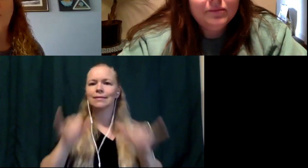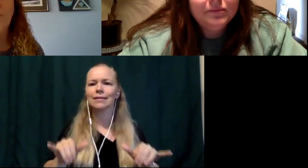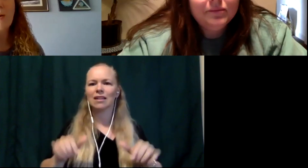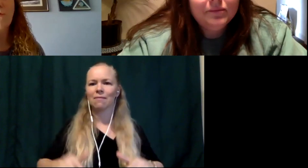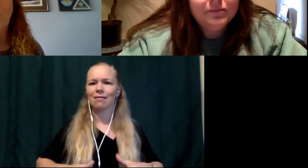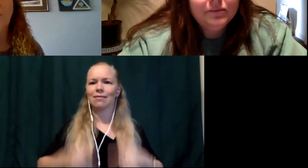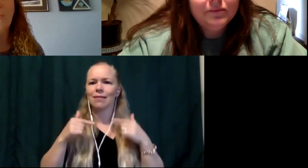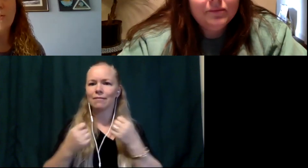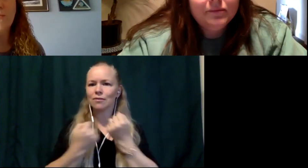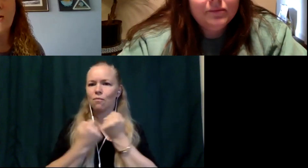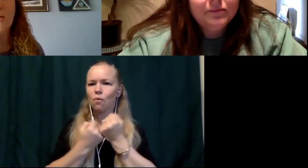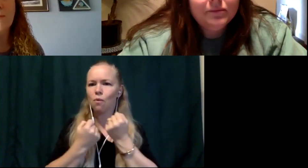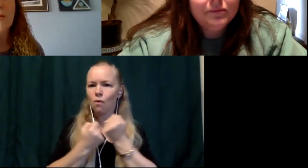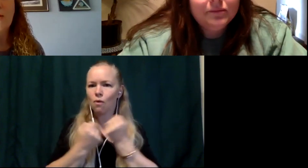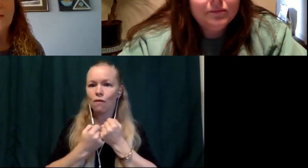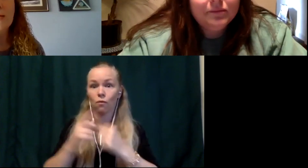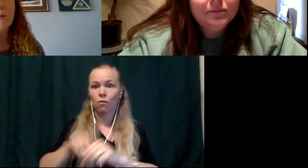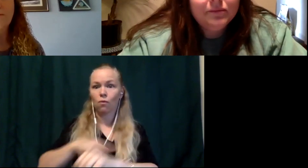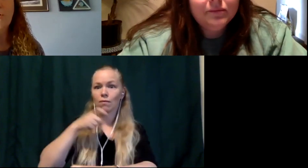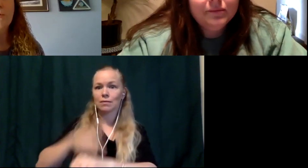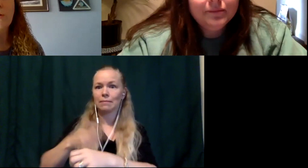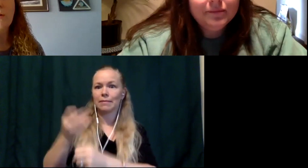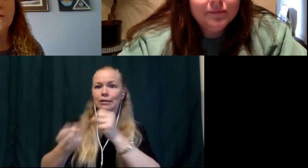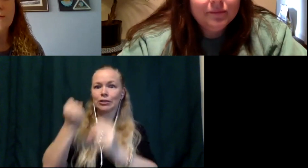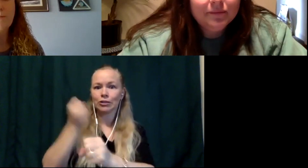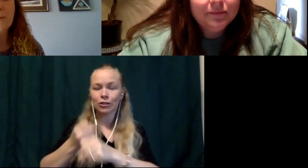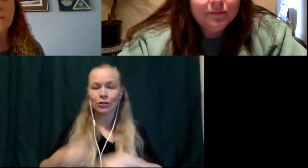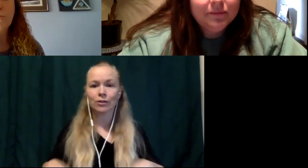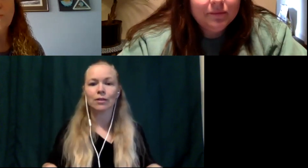that operate for long periods of time, like,